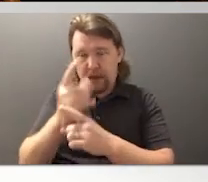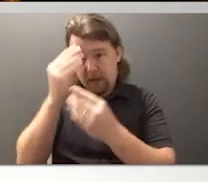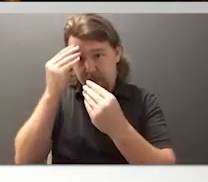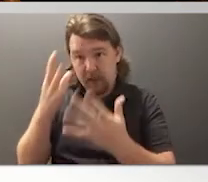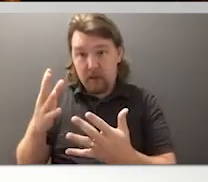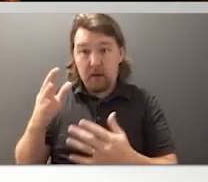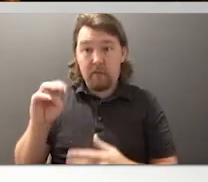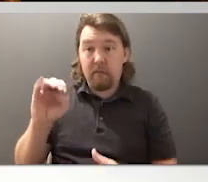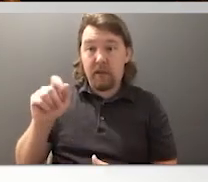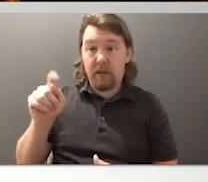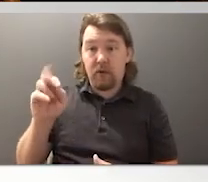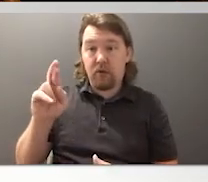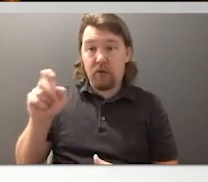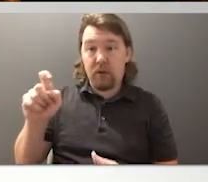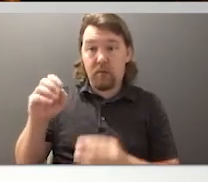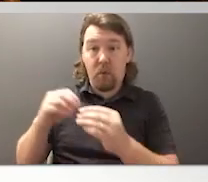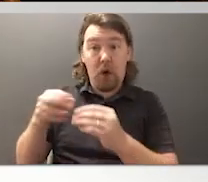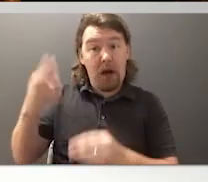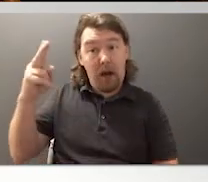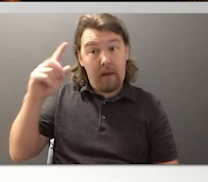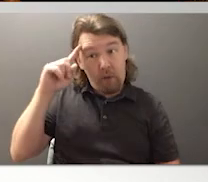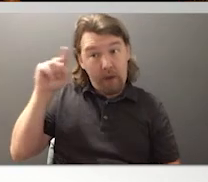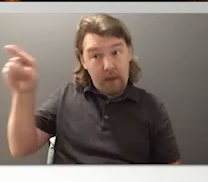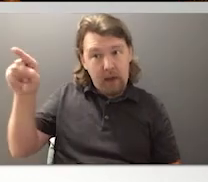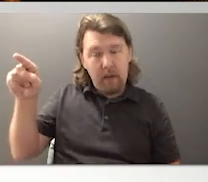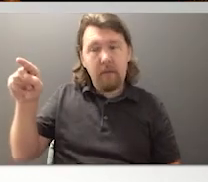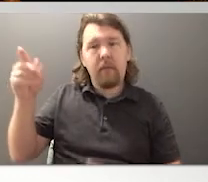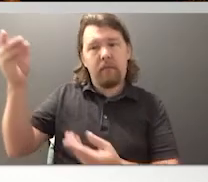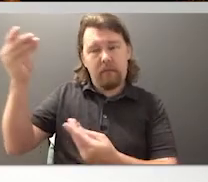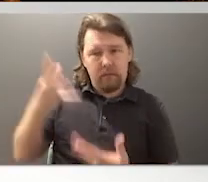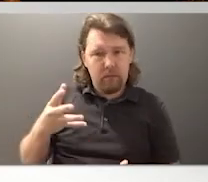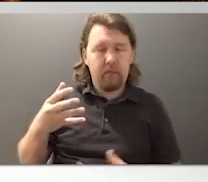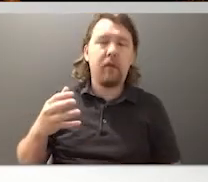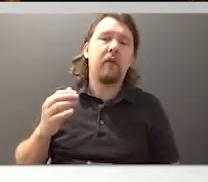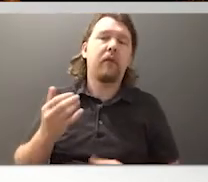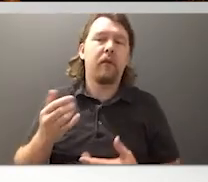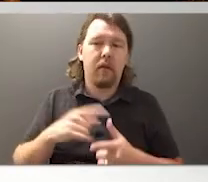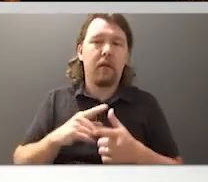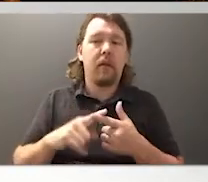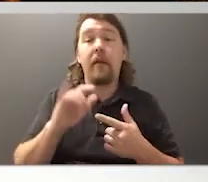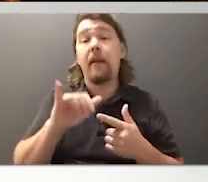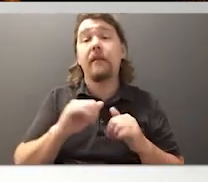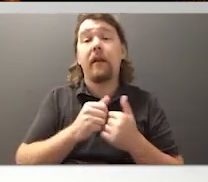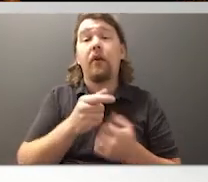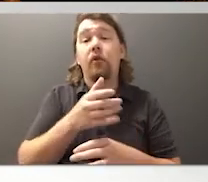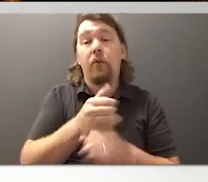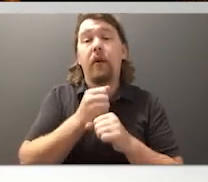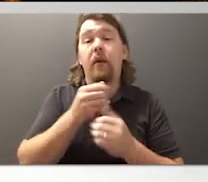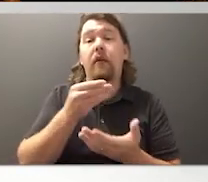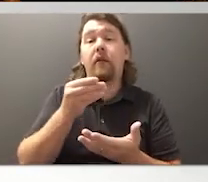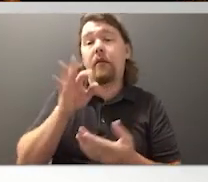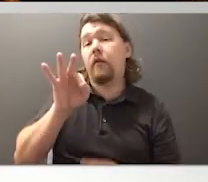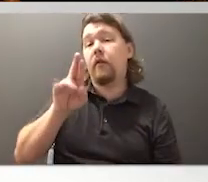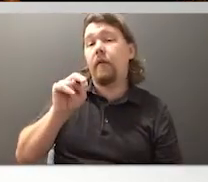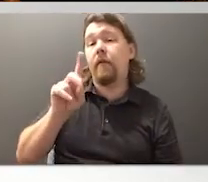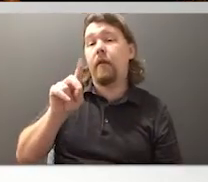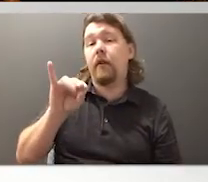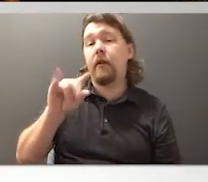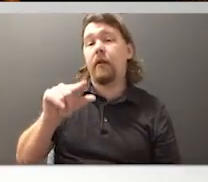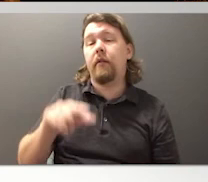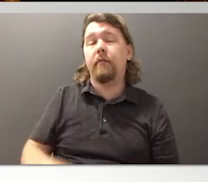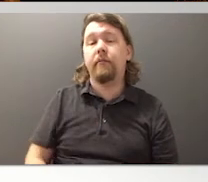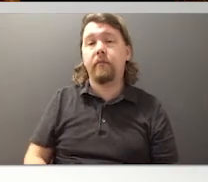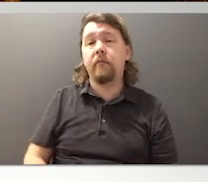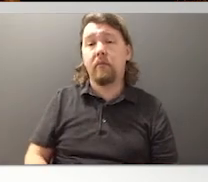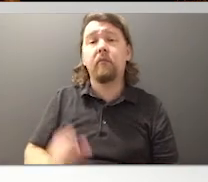that the information that we have is accurate. If the matrix is higher on their end, that's what we get back, and that's how you get funded. Right, but if it's not at